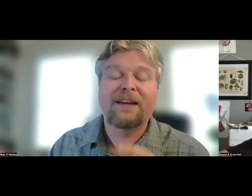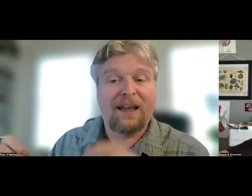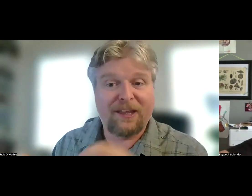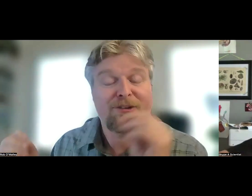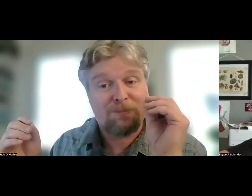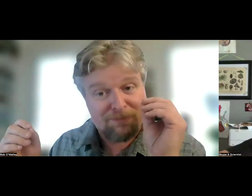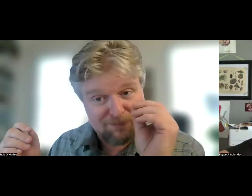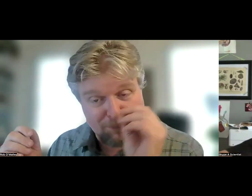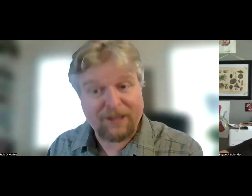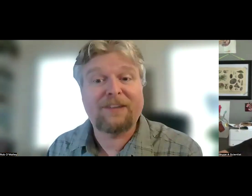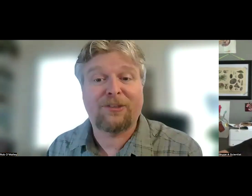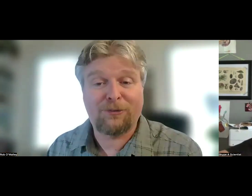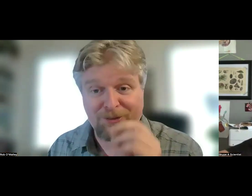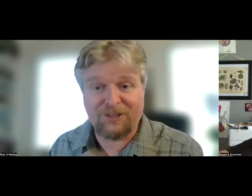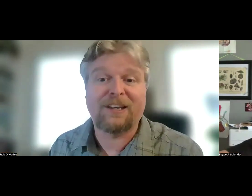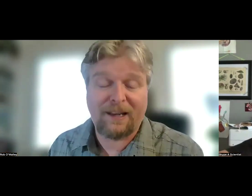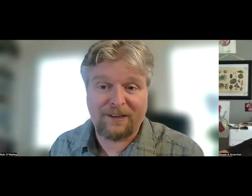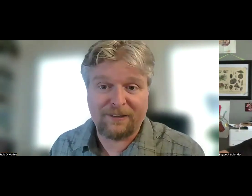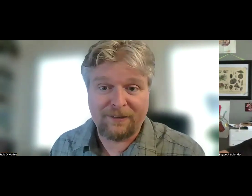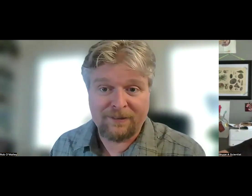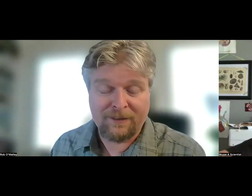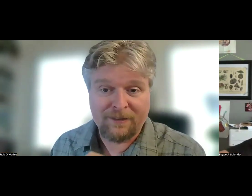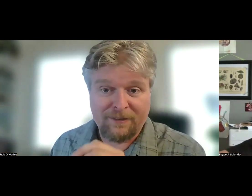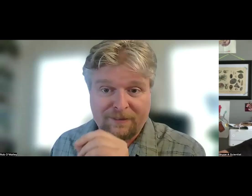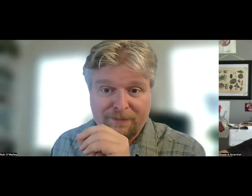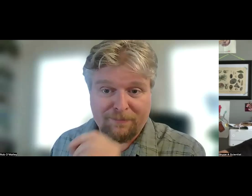cells. And then you replace those with